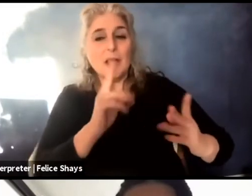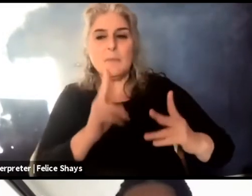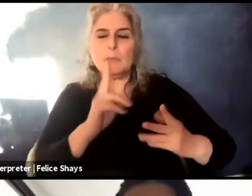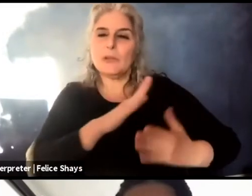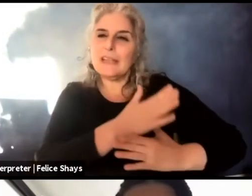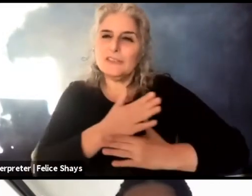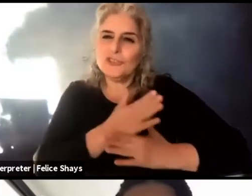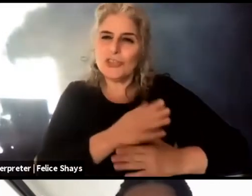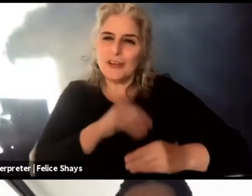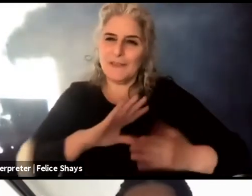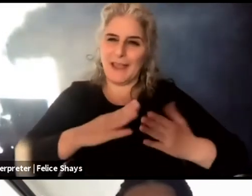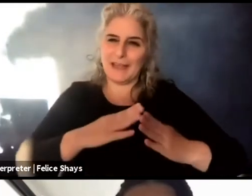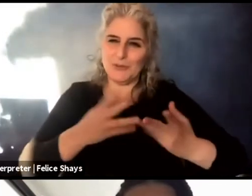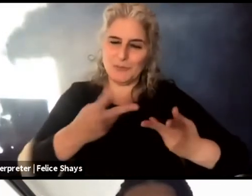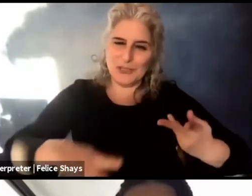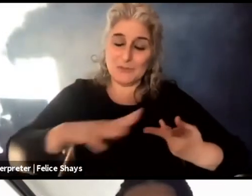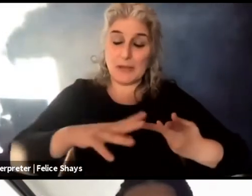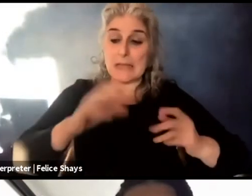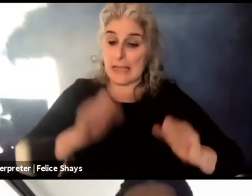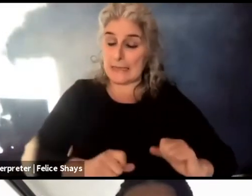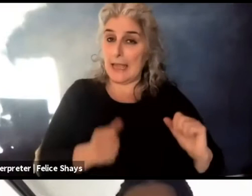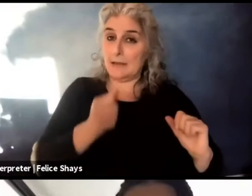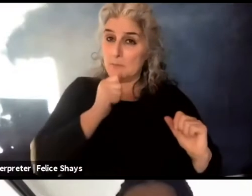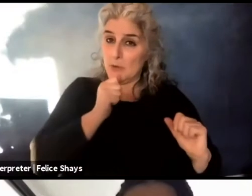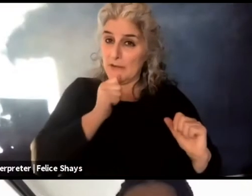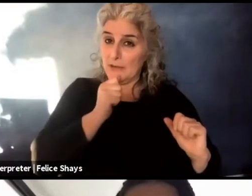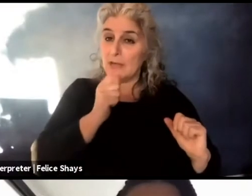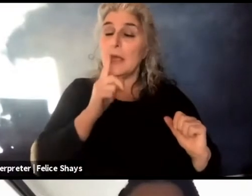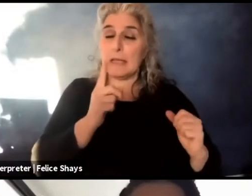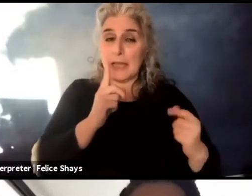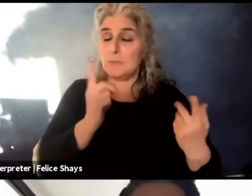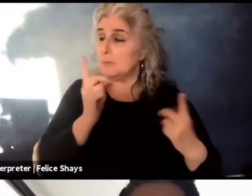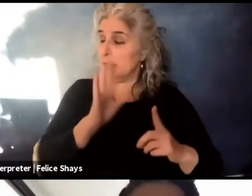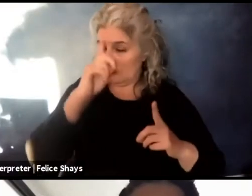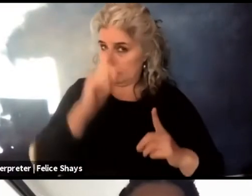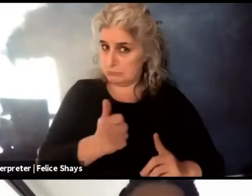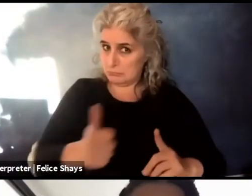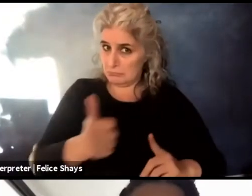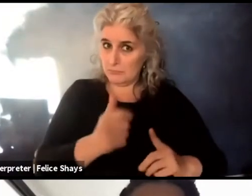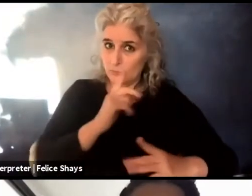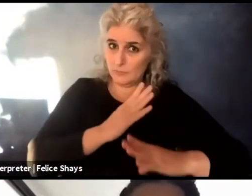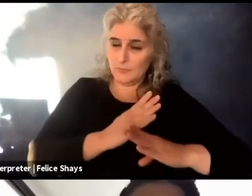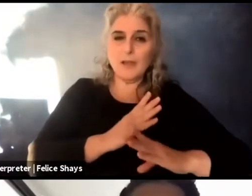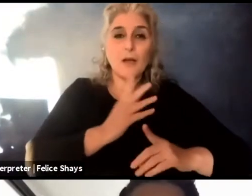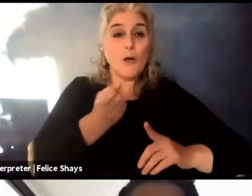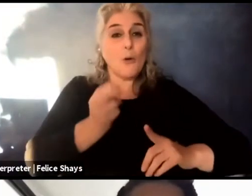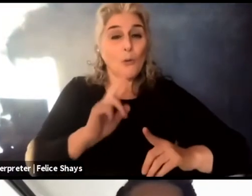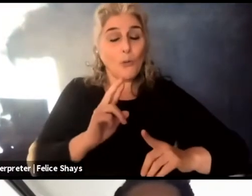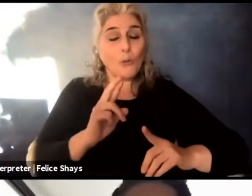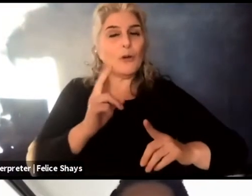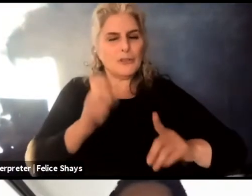community space that can be private and is veiled, and yet at the same time, through the privacy